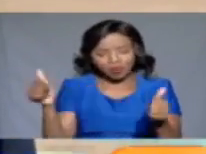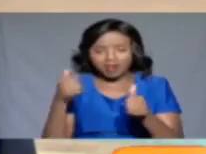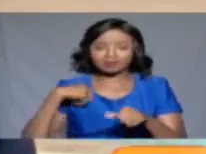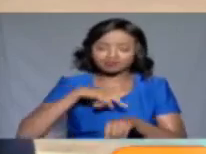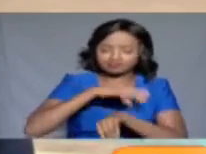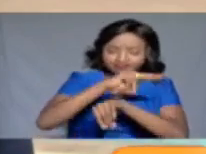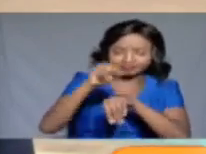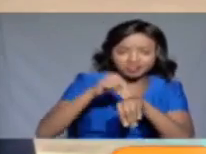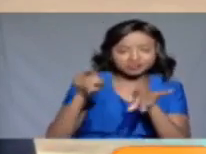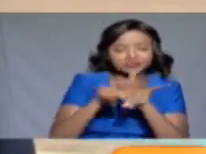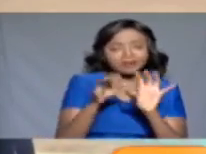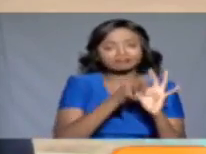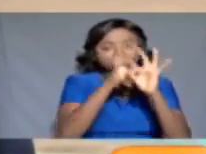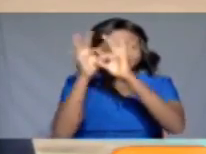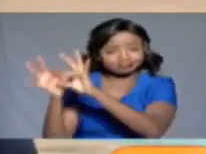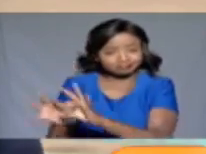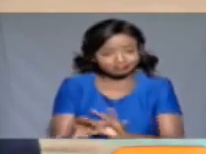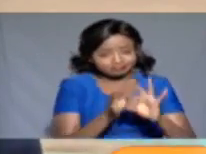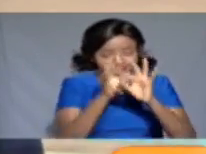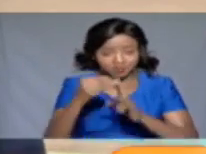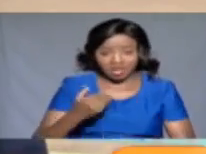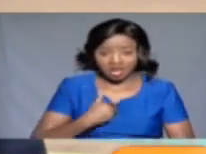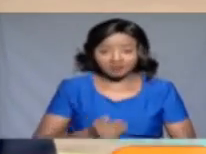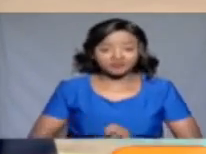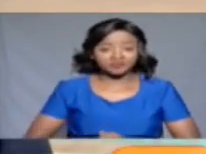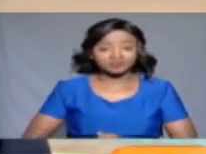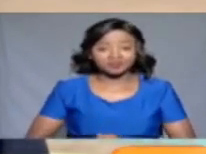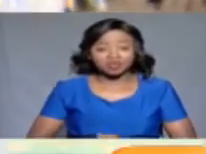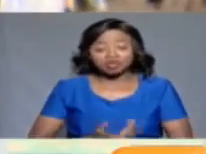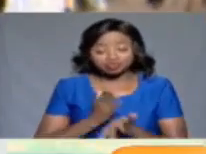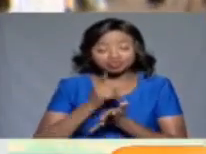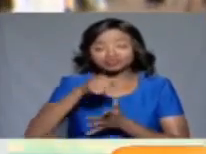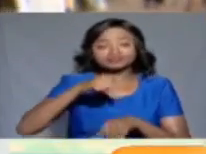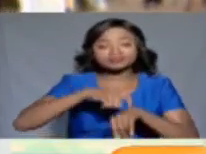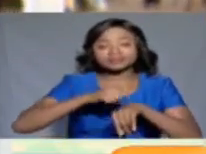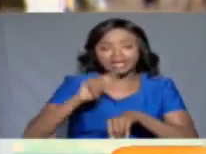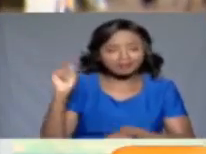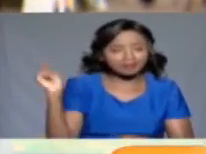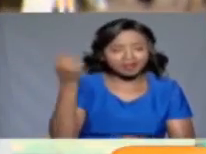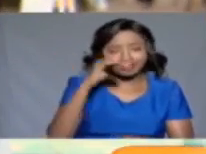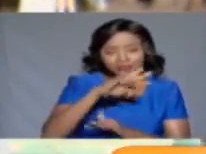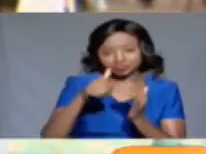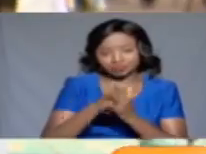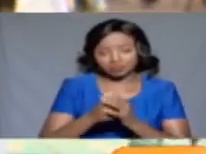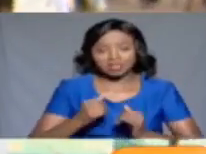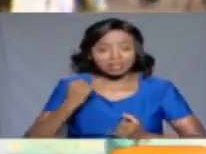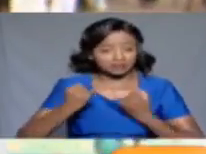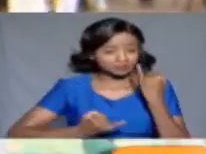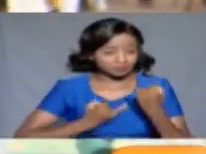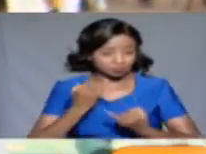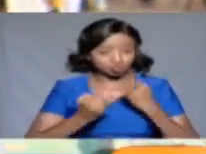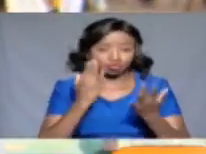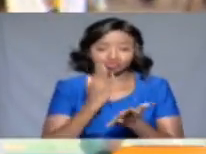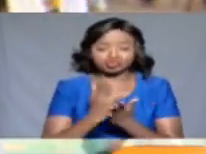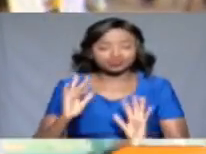us more together. And it is a moment really when all Kenyans... We should celebrate our Eid Ul Fitr in